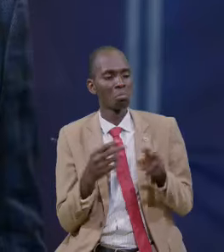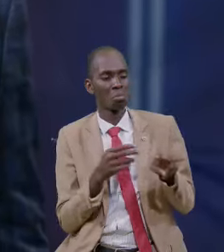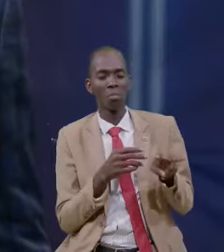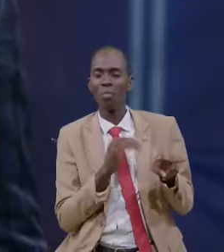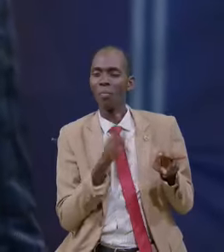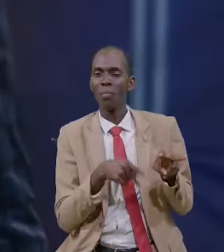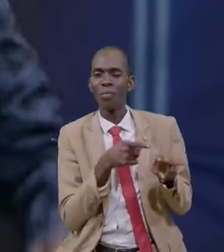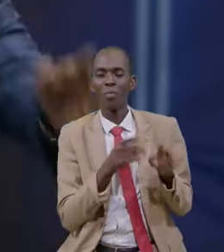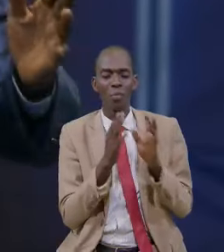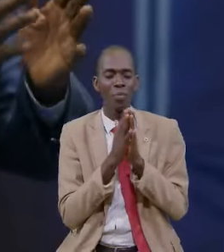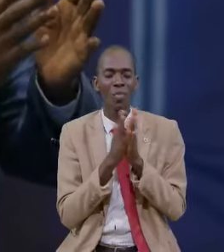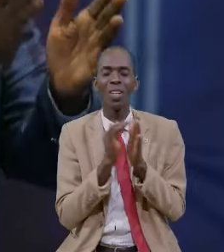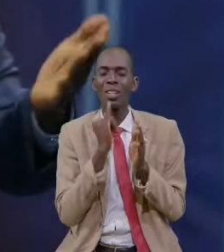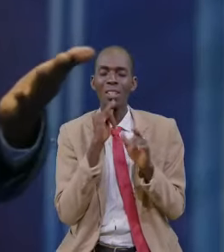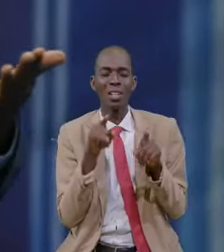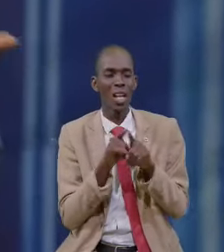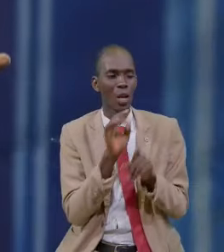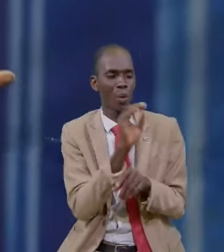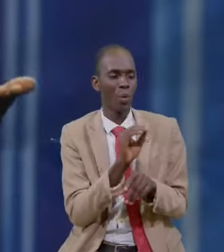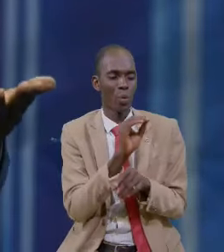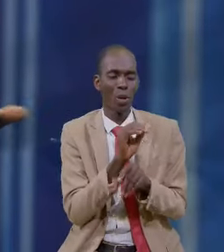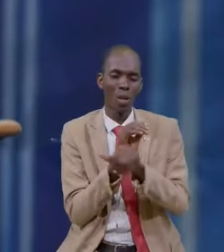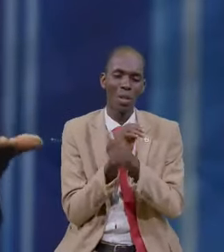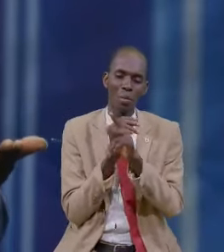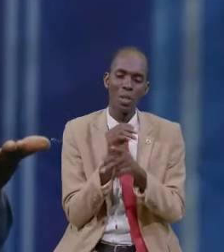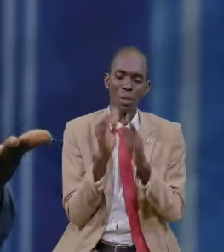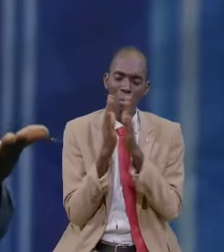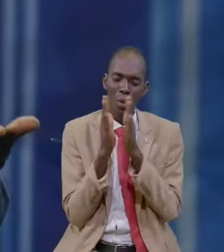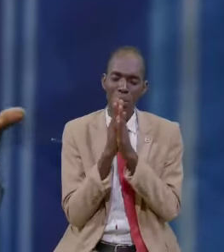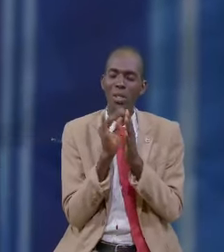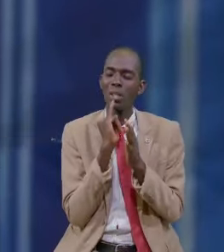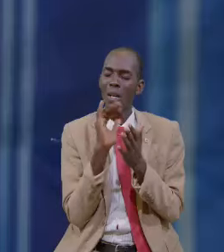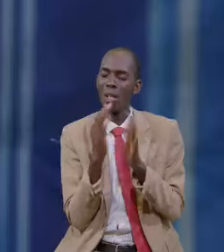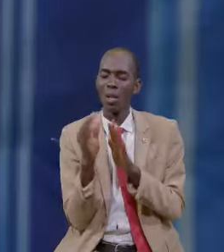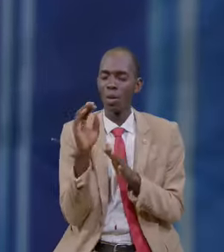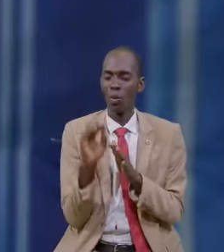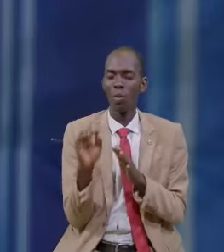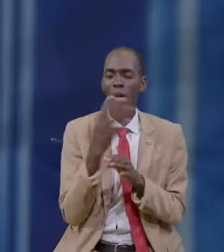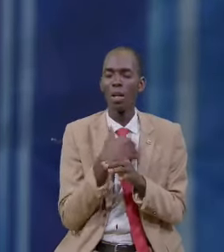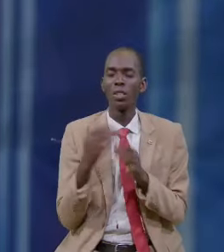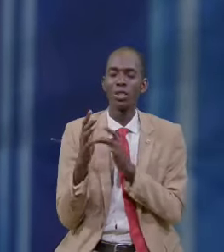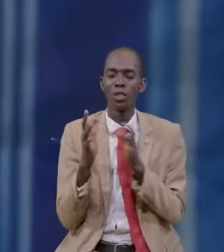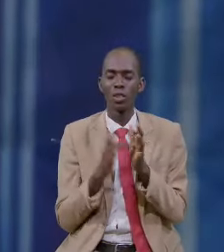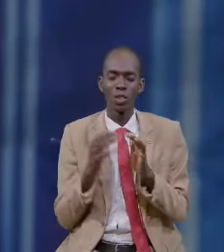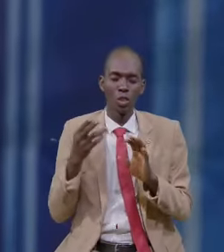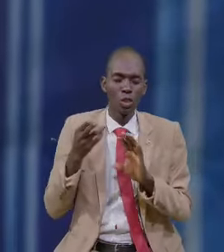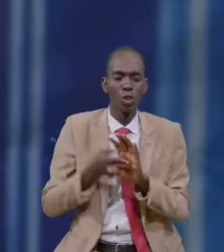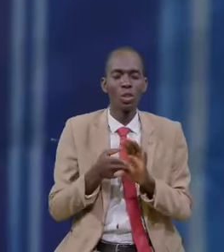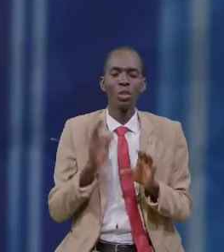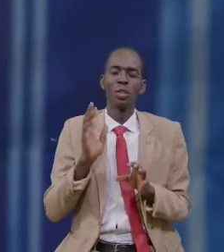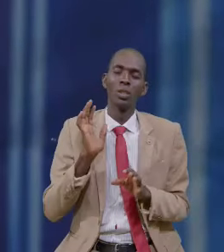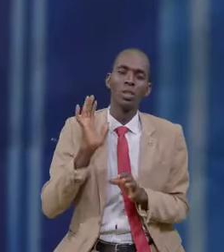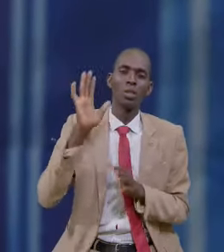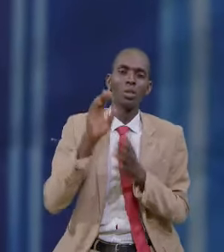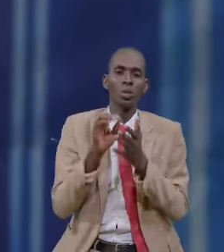fellow, his prayer looks like zero. And Jesus joins his own intercession. And you put one. One,